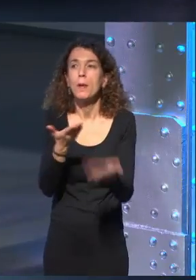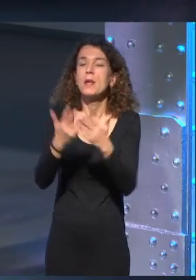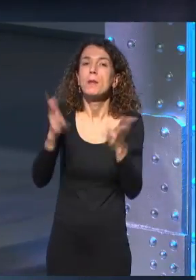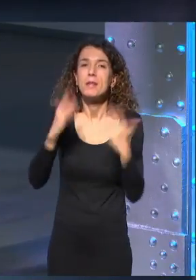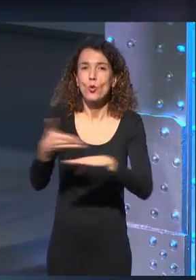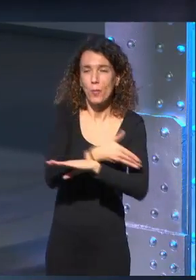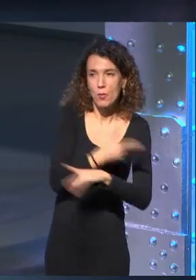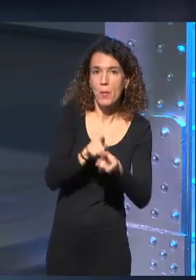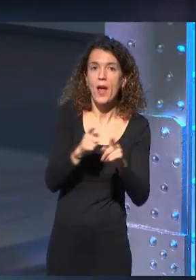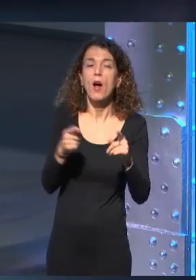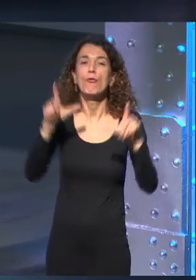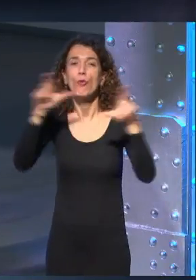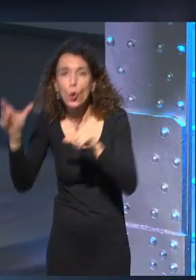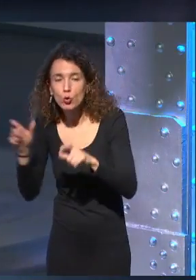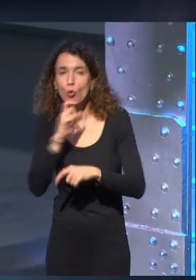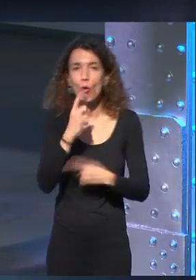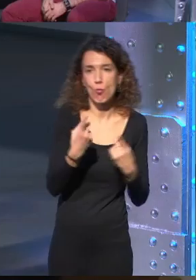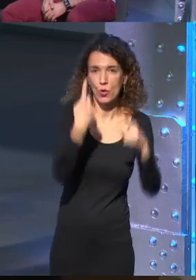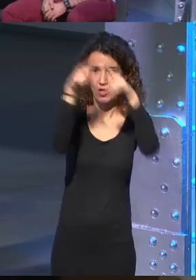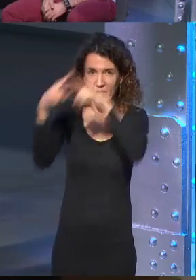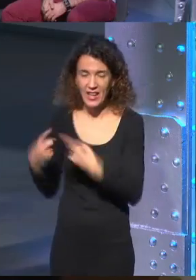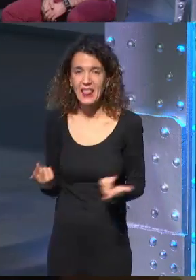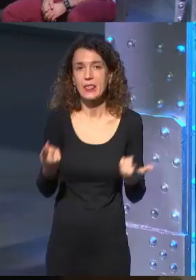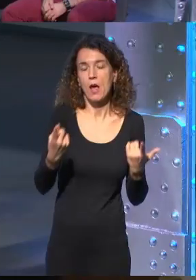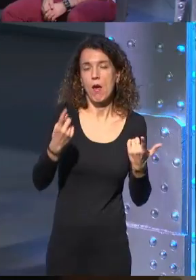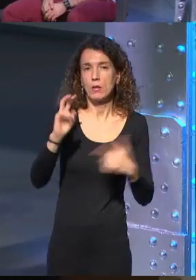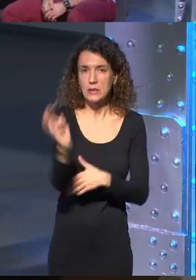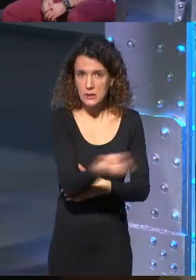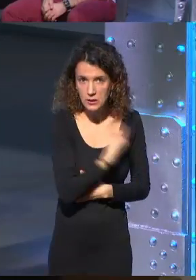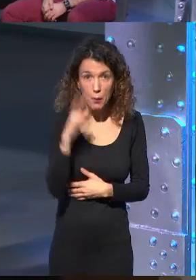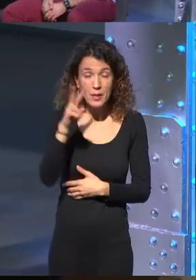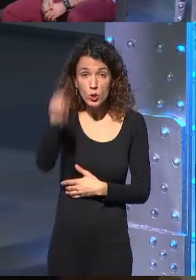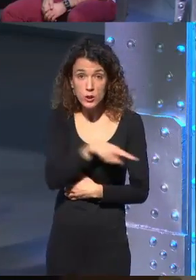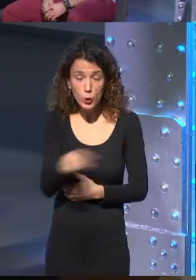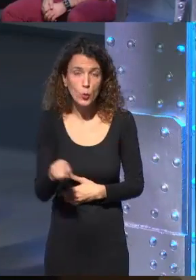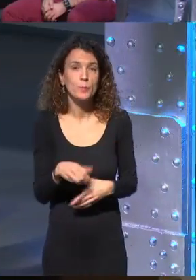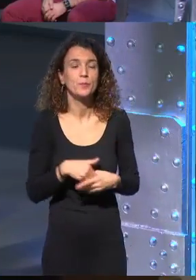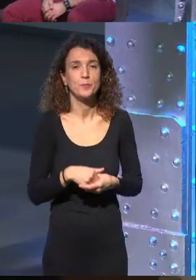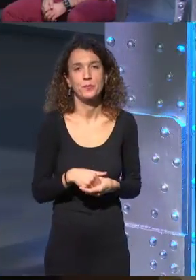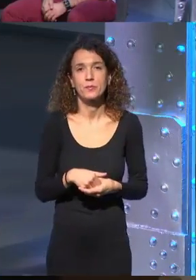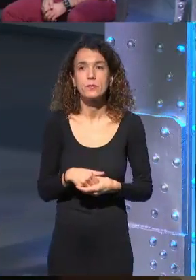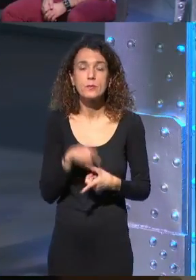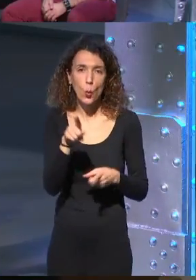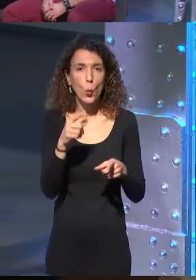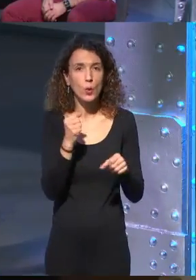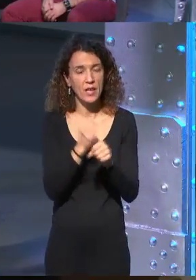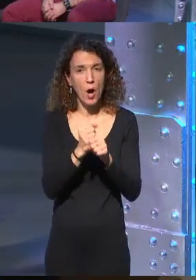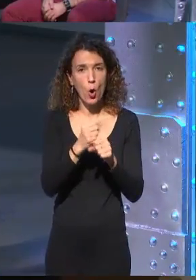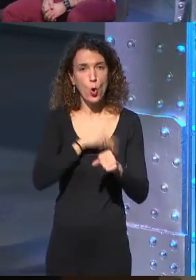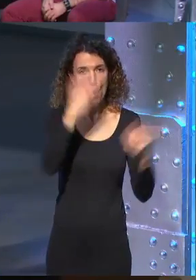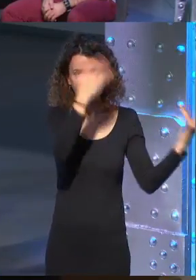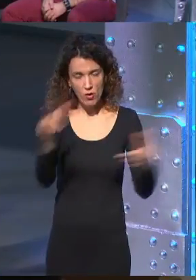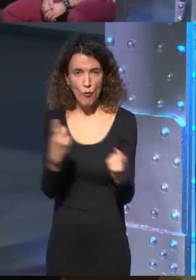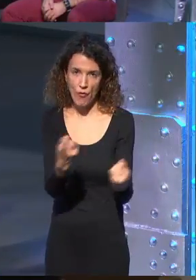it permission by permission for each photograph that you publish, or the different degrees of